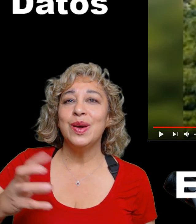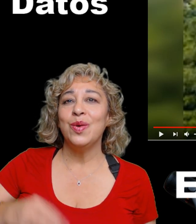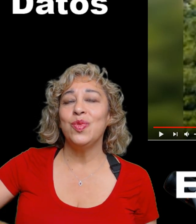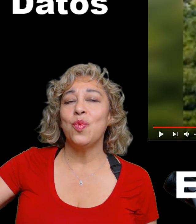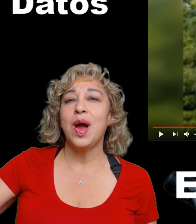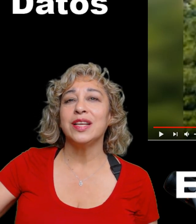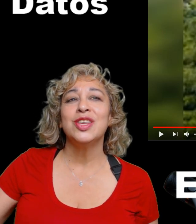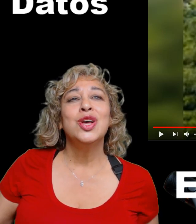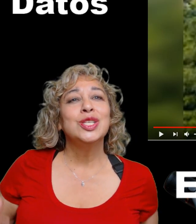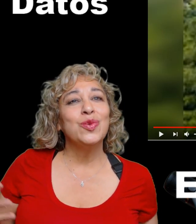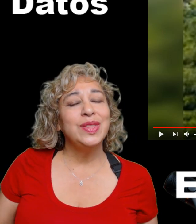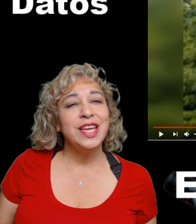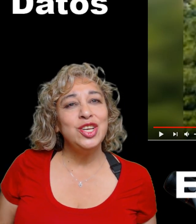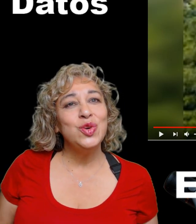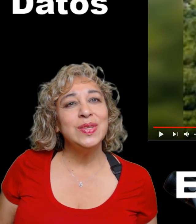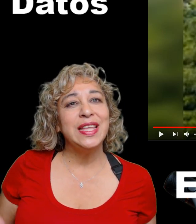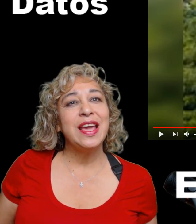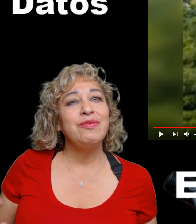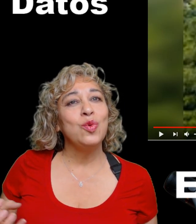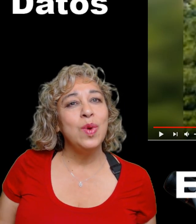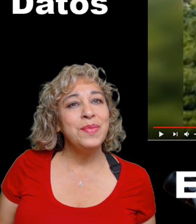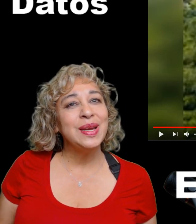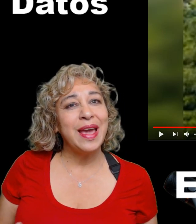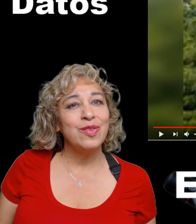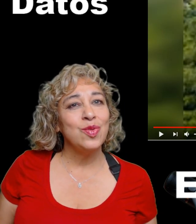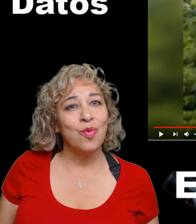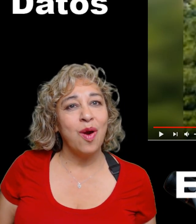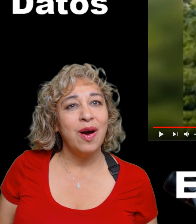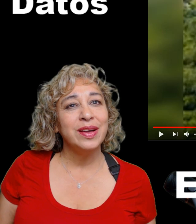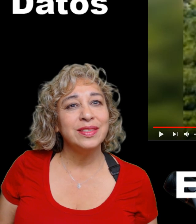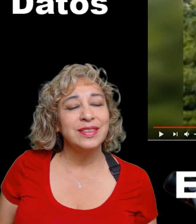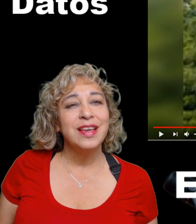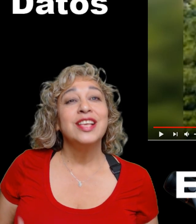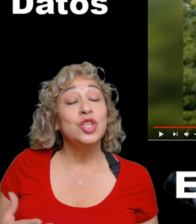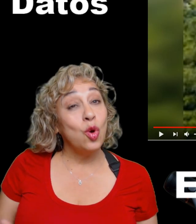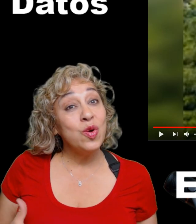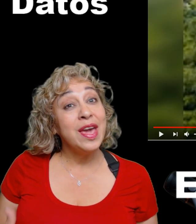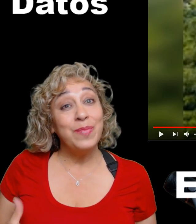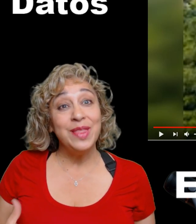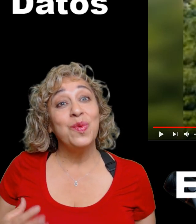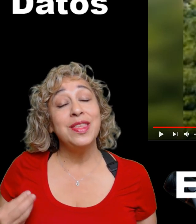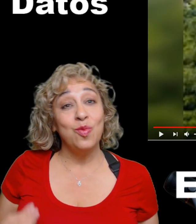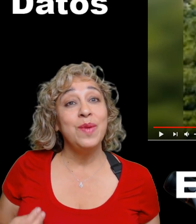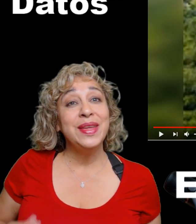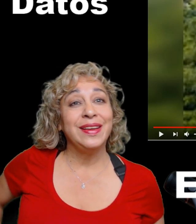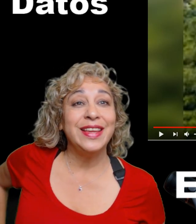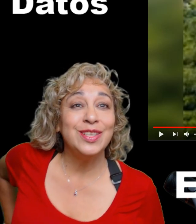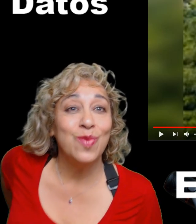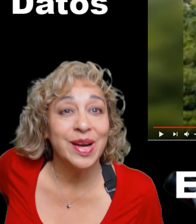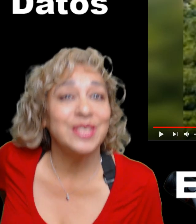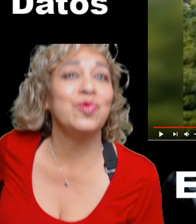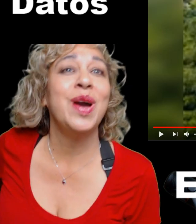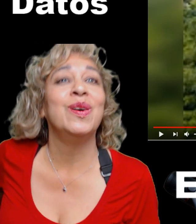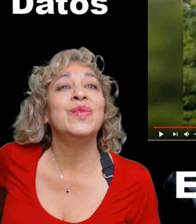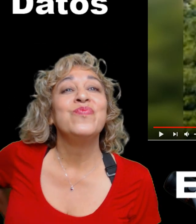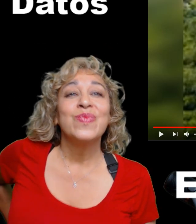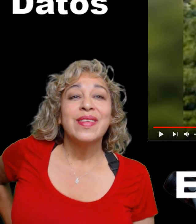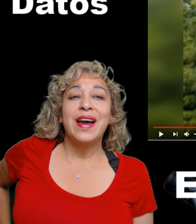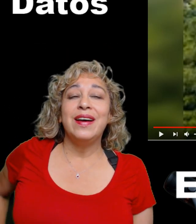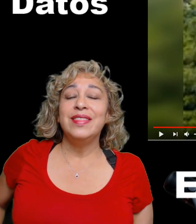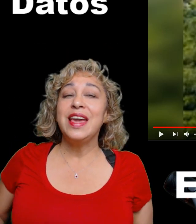dumping the rocks. So what they do is they have the women gather the rocks. So, oh yeah, by the way, the women get to work as